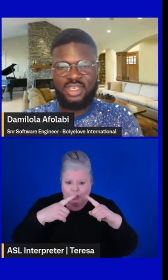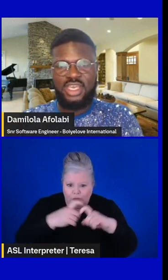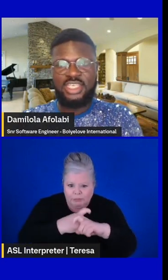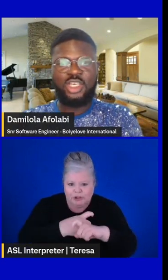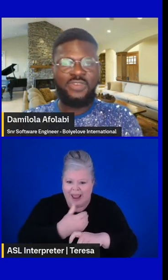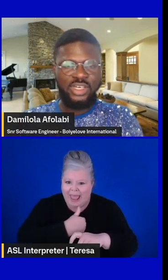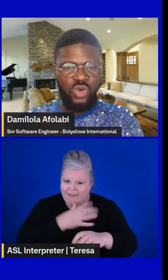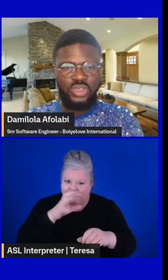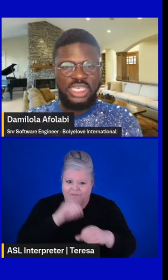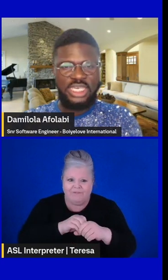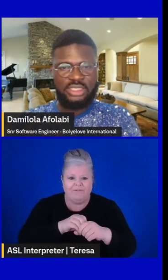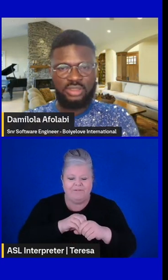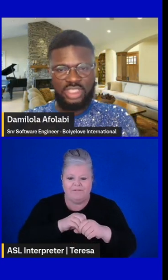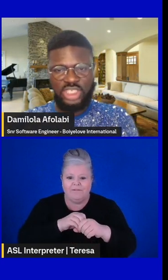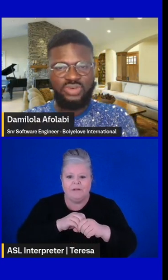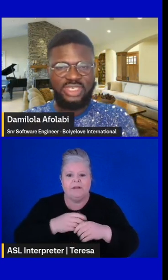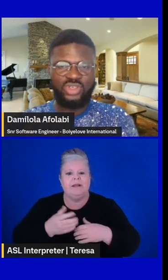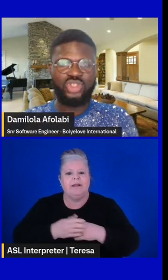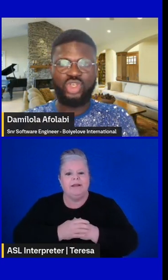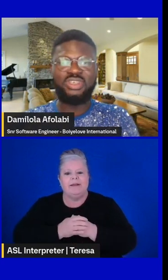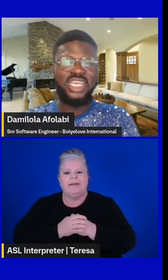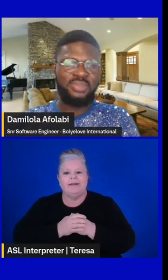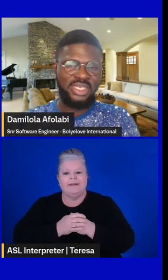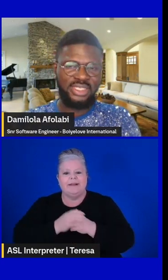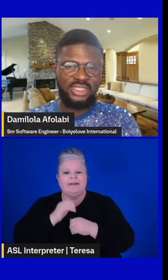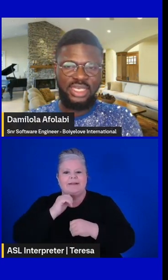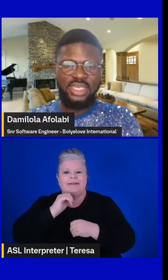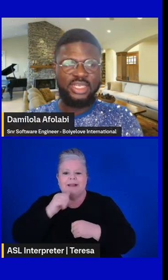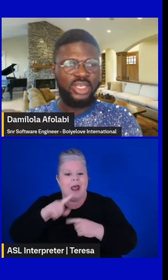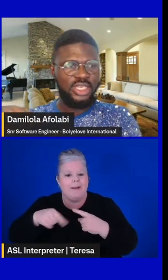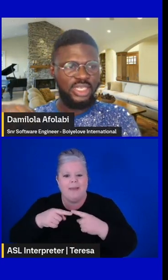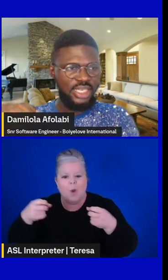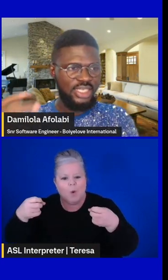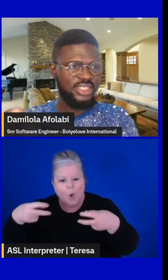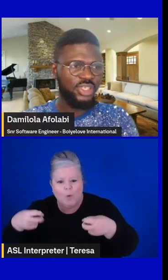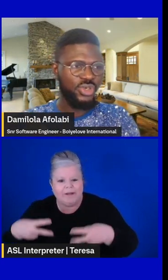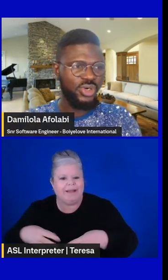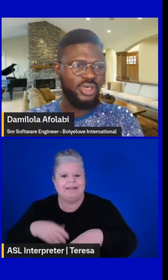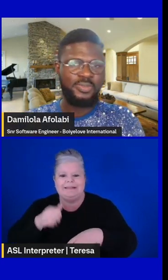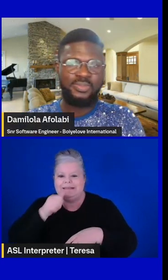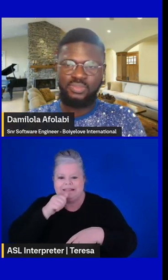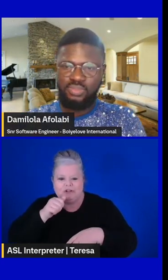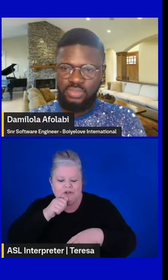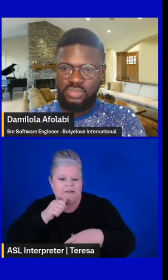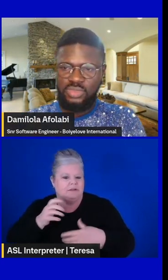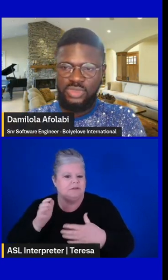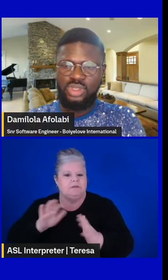service. Instead of coding secrets or storing them in insecure,